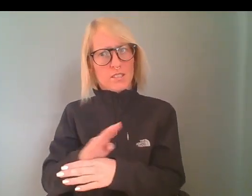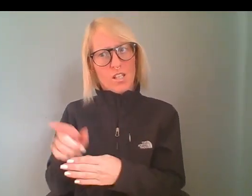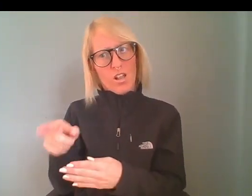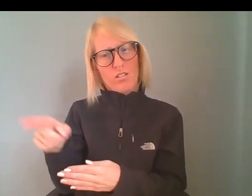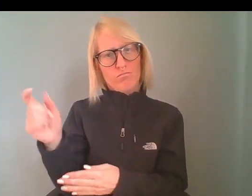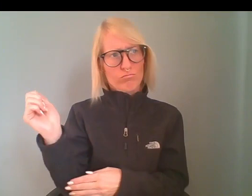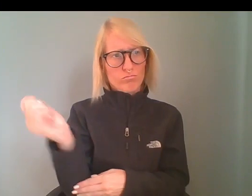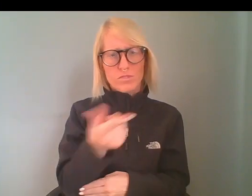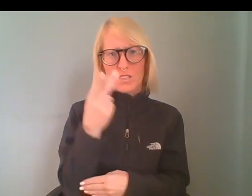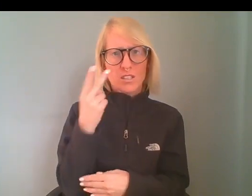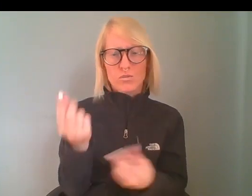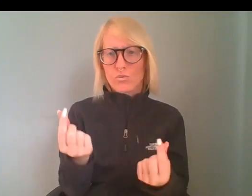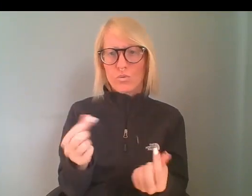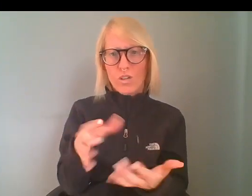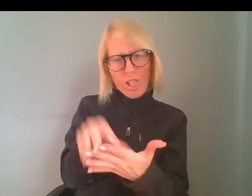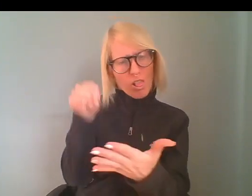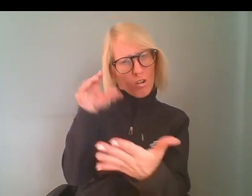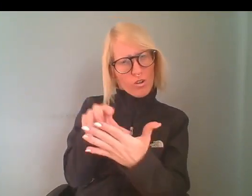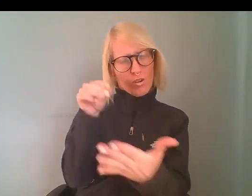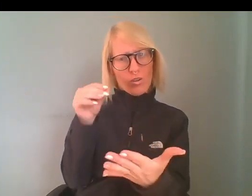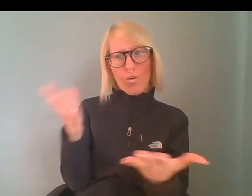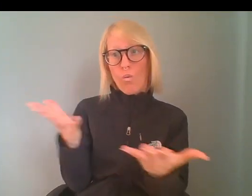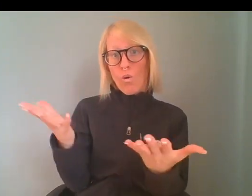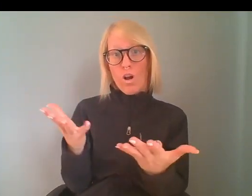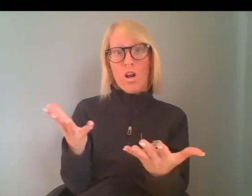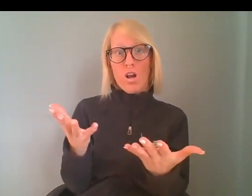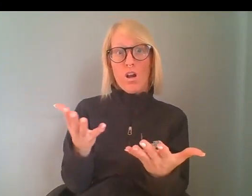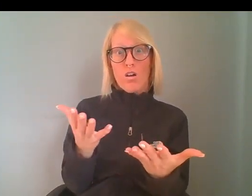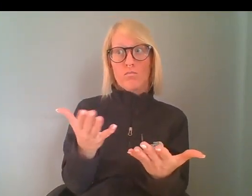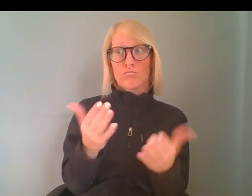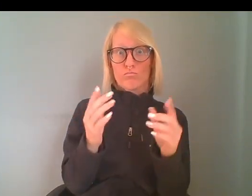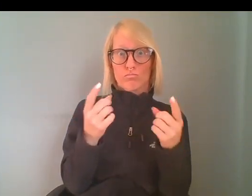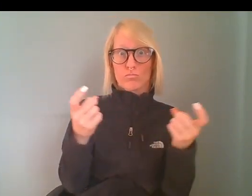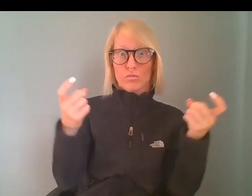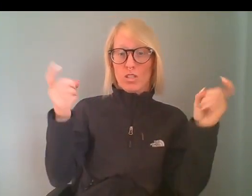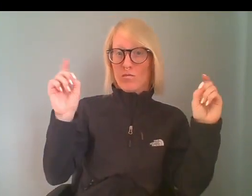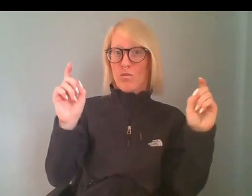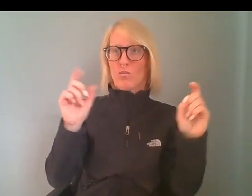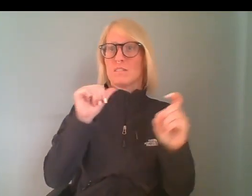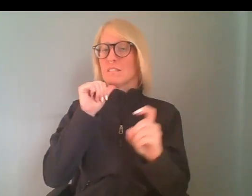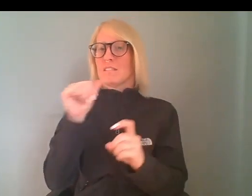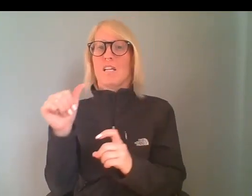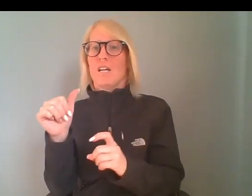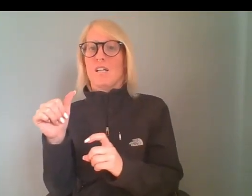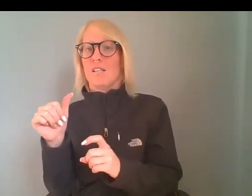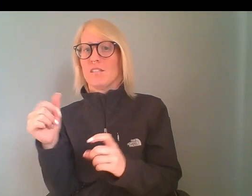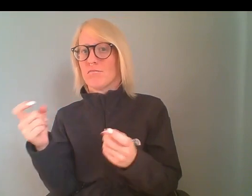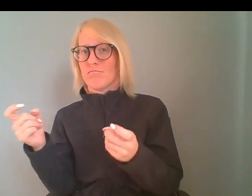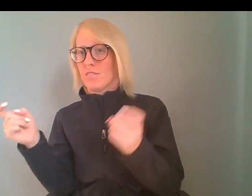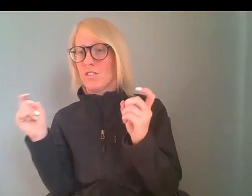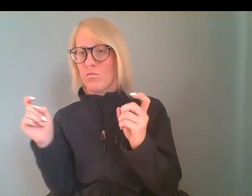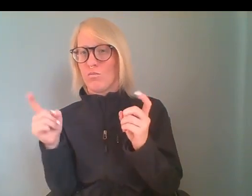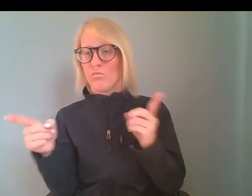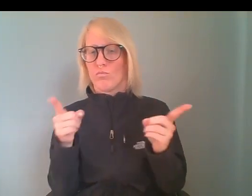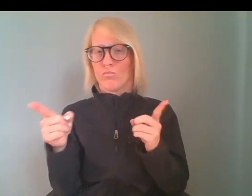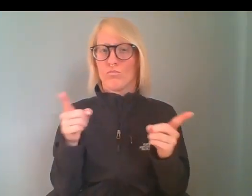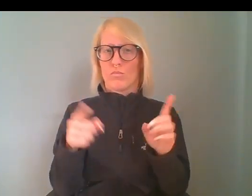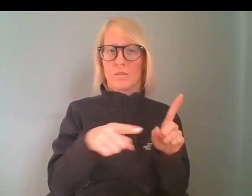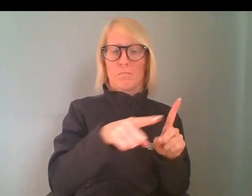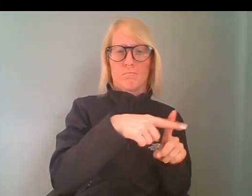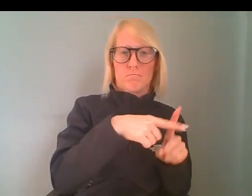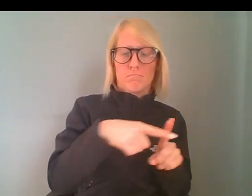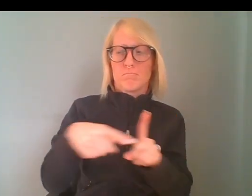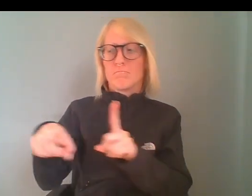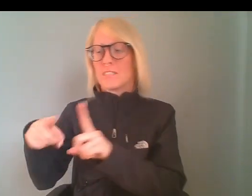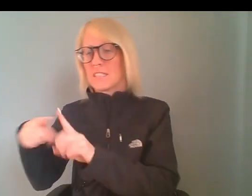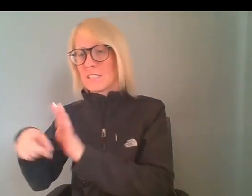what's effective and what's not. So again, before you go home and do any of these tools that I'm talking about today, just make sure you just